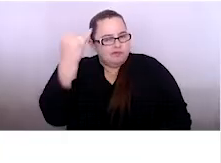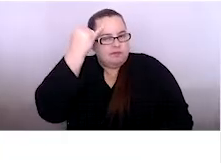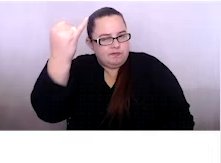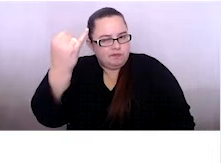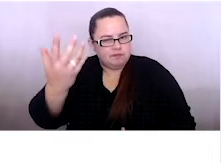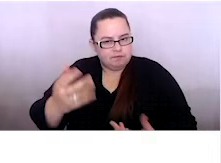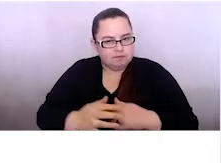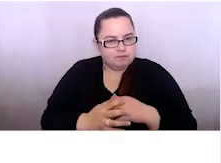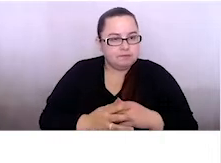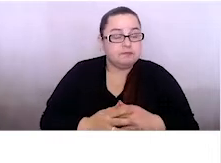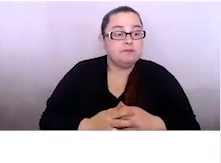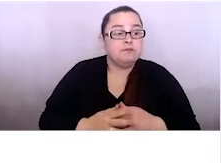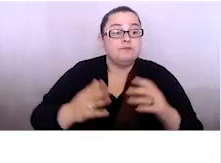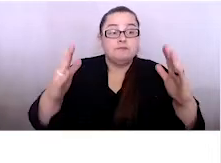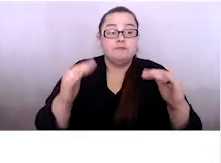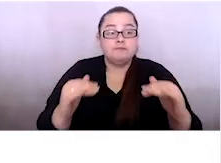Religion.